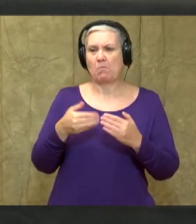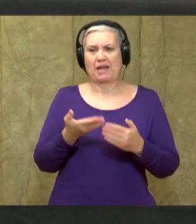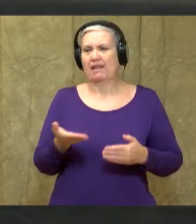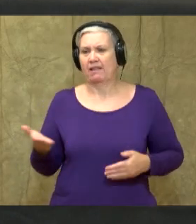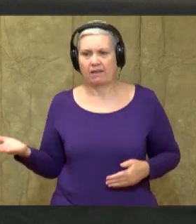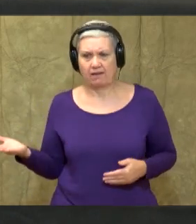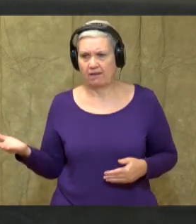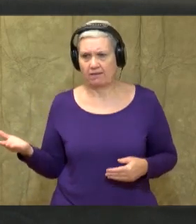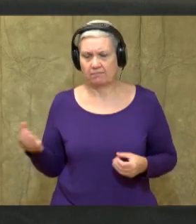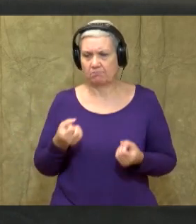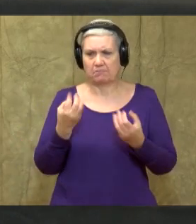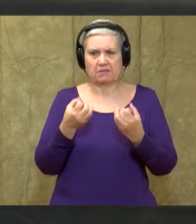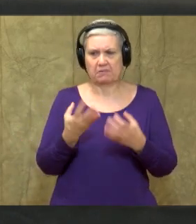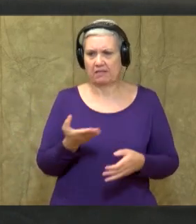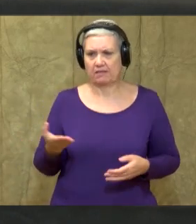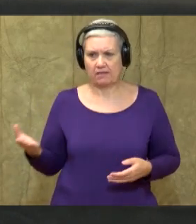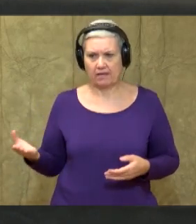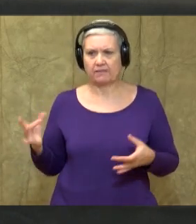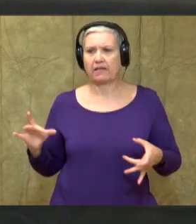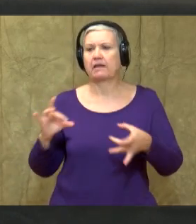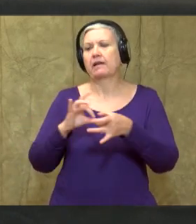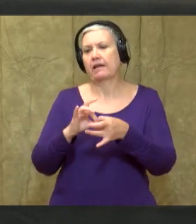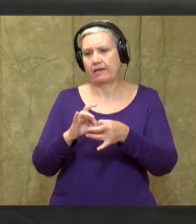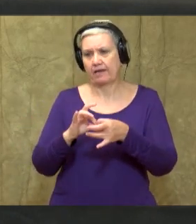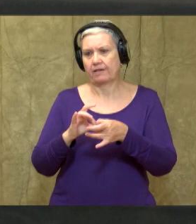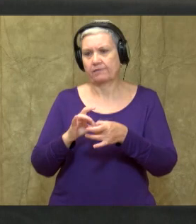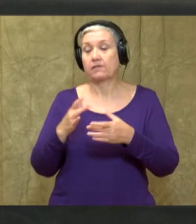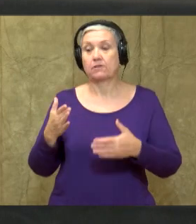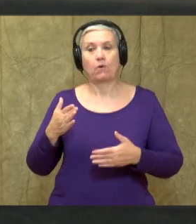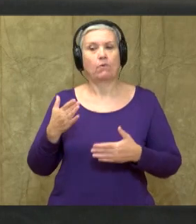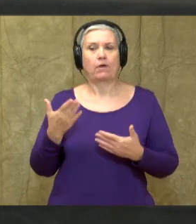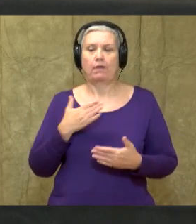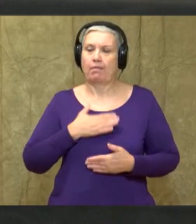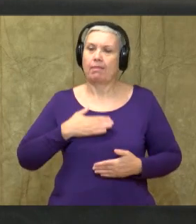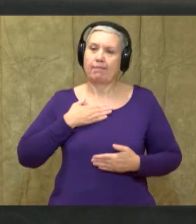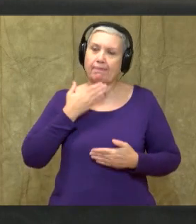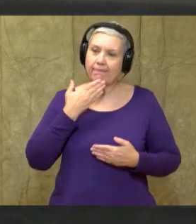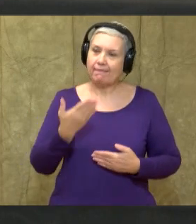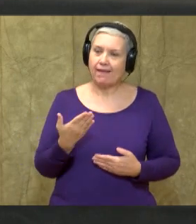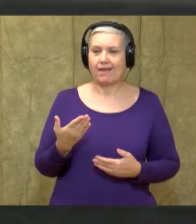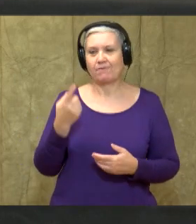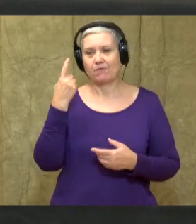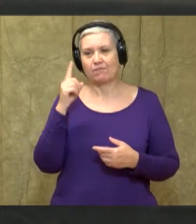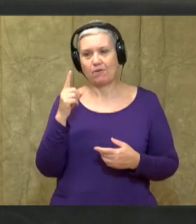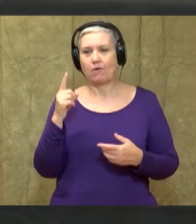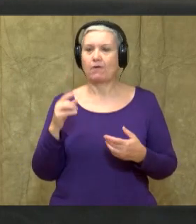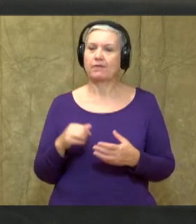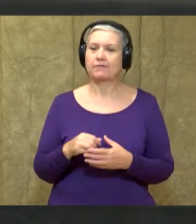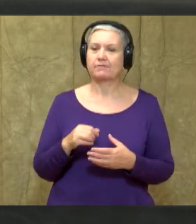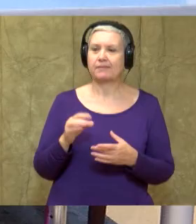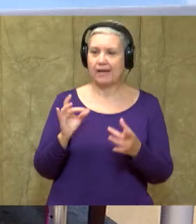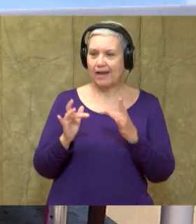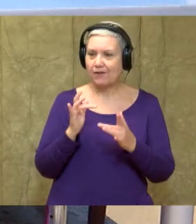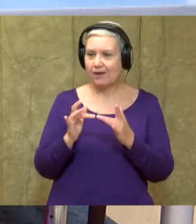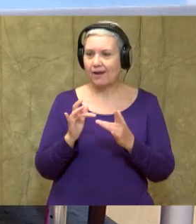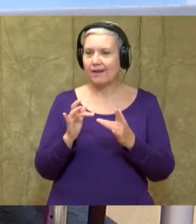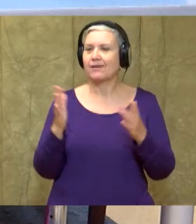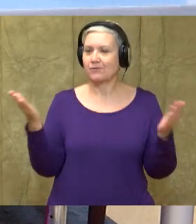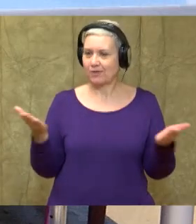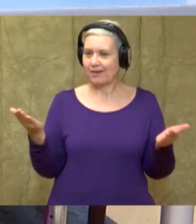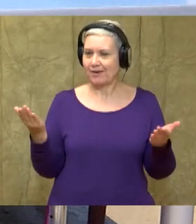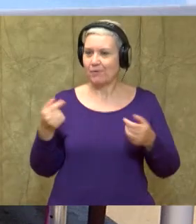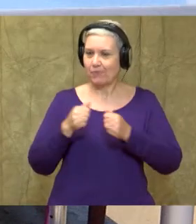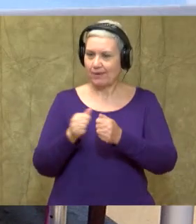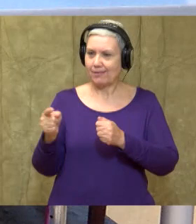items with connection ability. So we are grateful for the Internet of Things, which allows us to be here with you guys today.